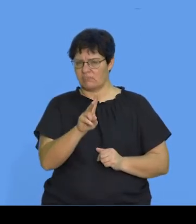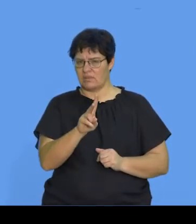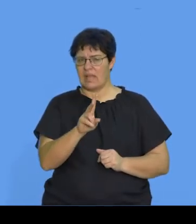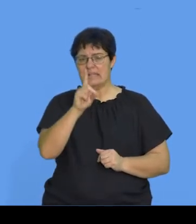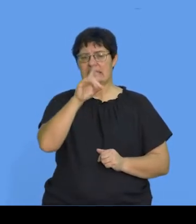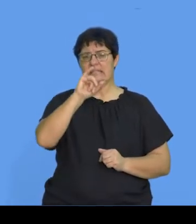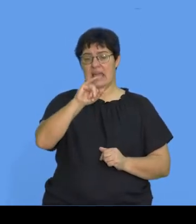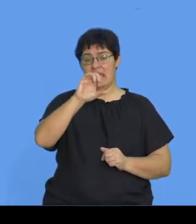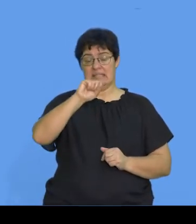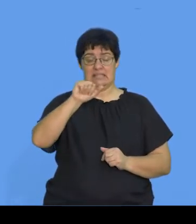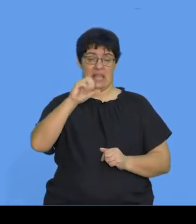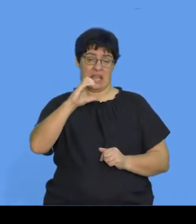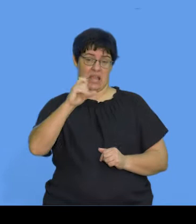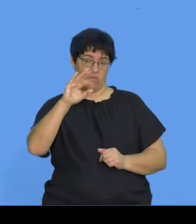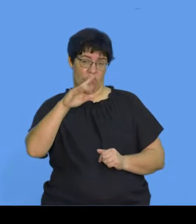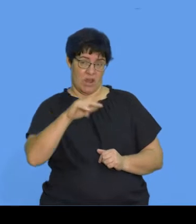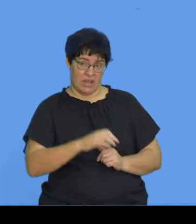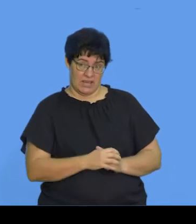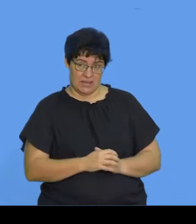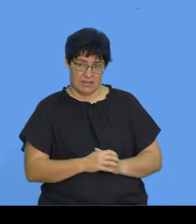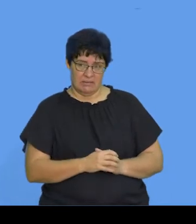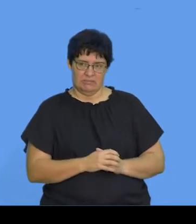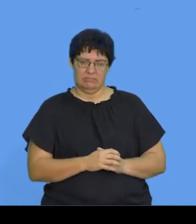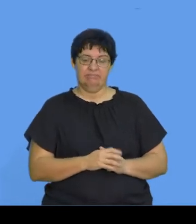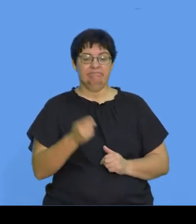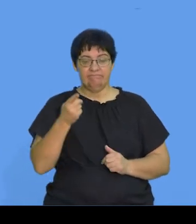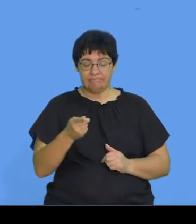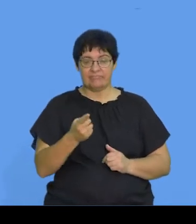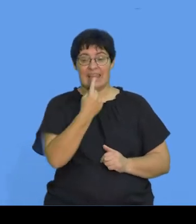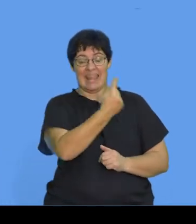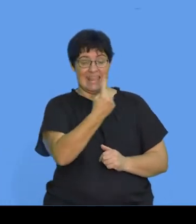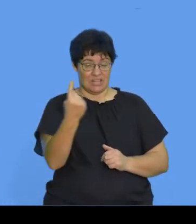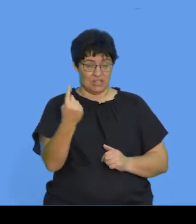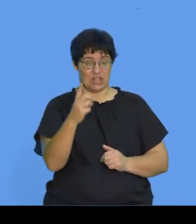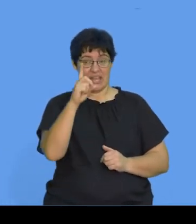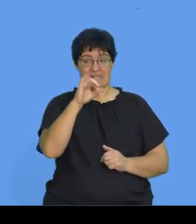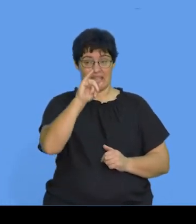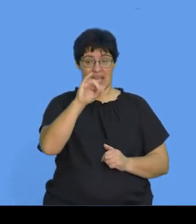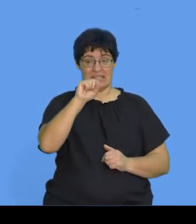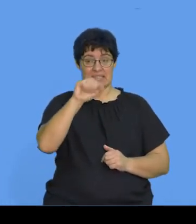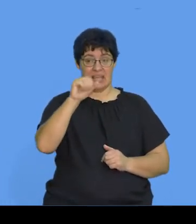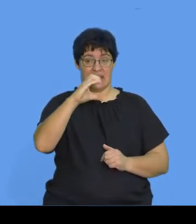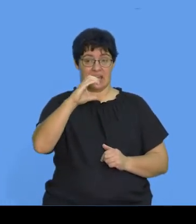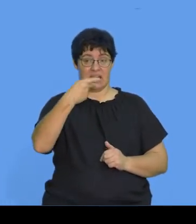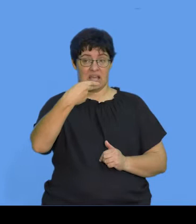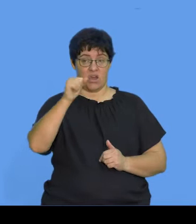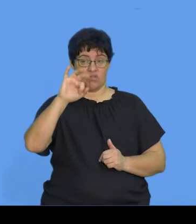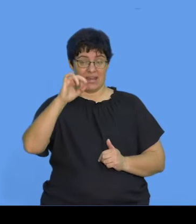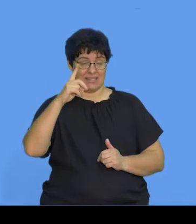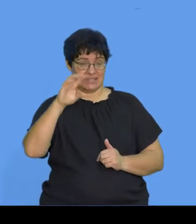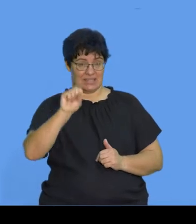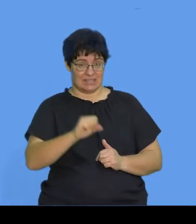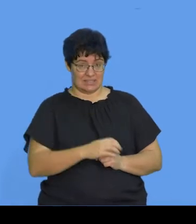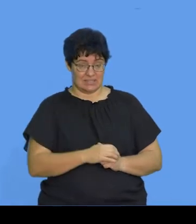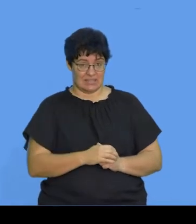a disaccharide? Now, if you have a look here, each of a disaccharide, I want you to have a look on the board here. Each